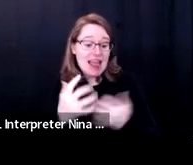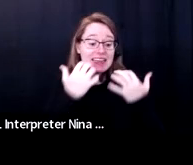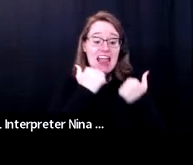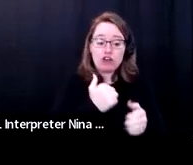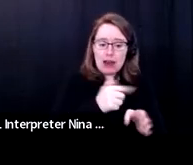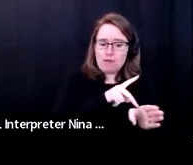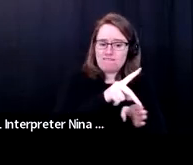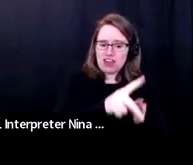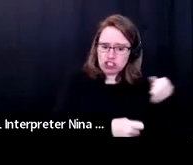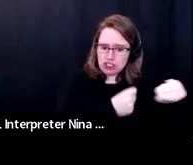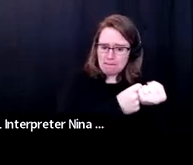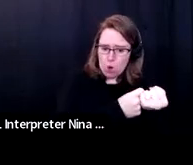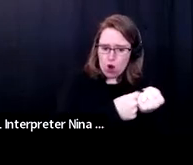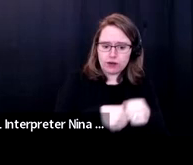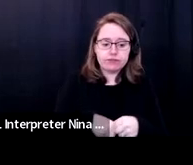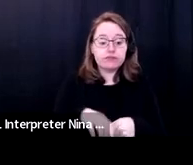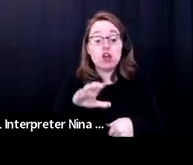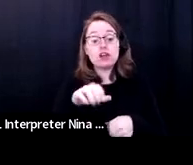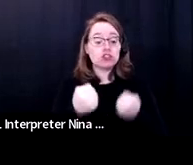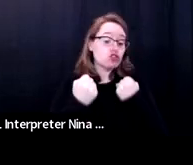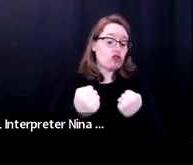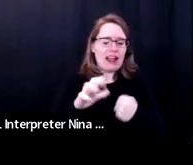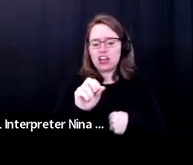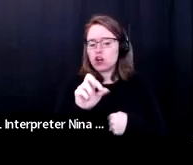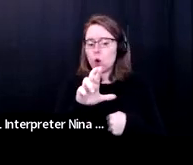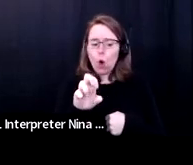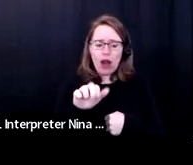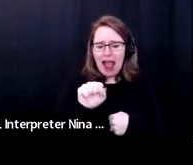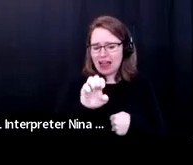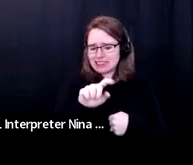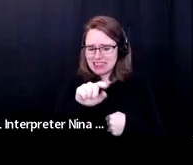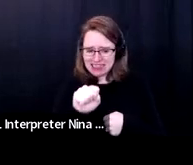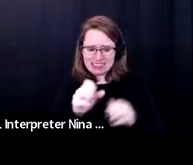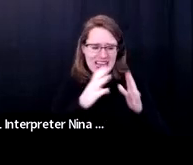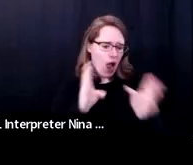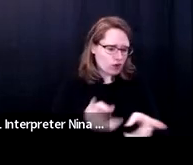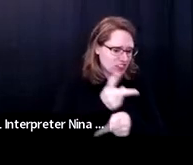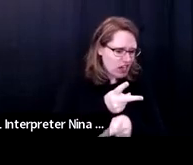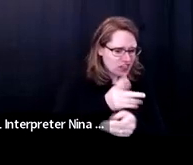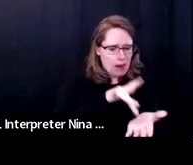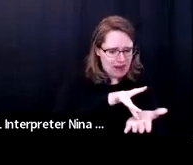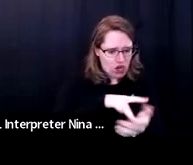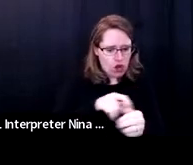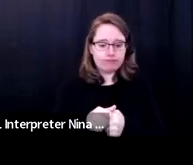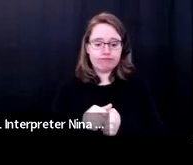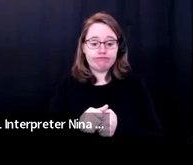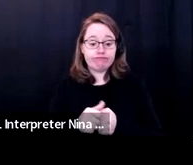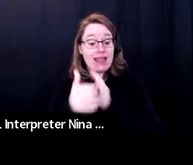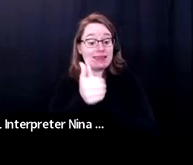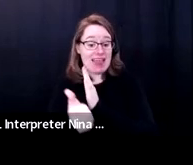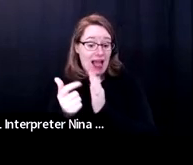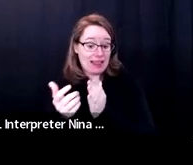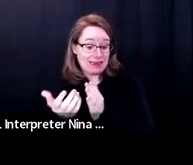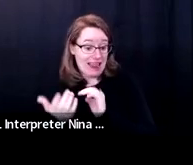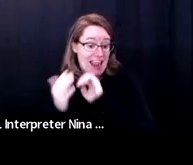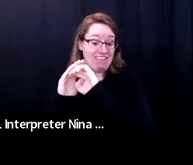core assets, housing, childcare, medical, connectivity, talent influx and internal development versus drain, a